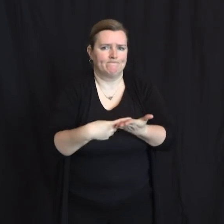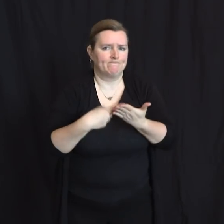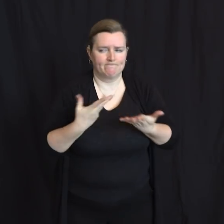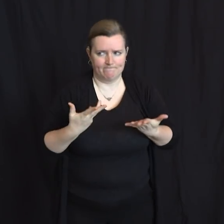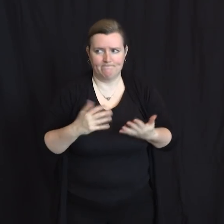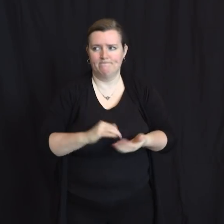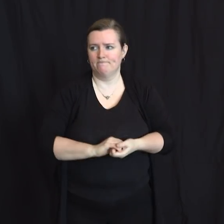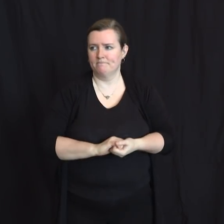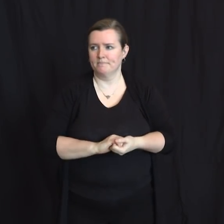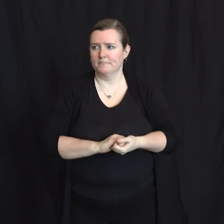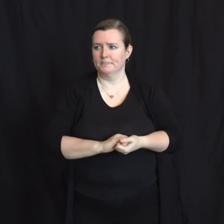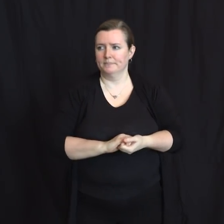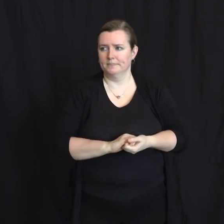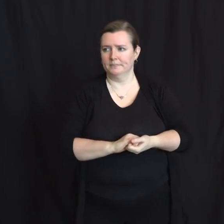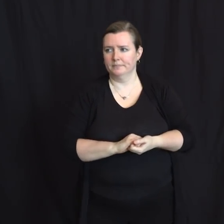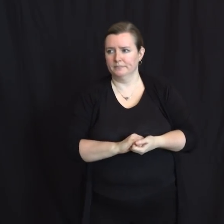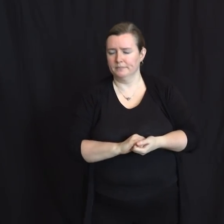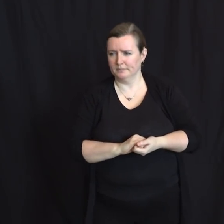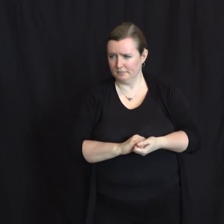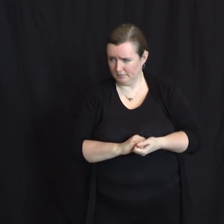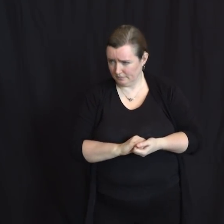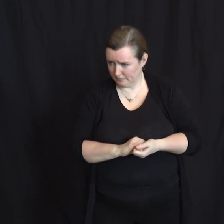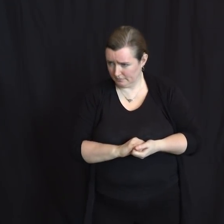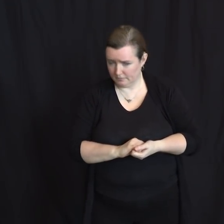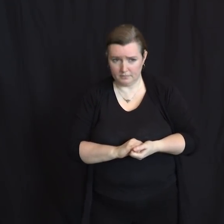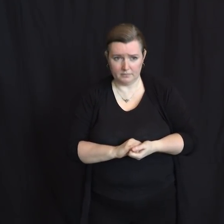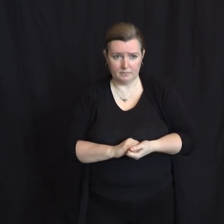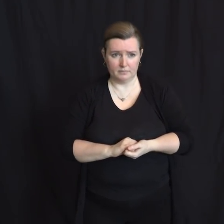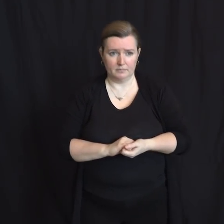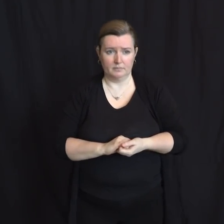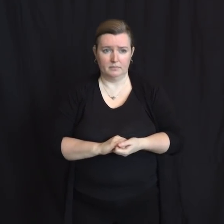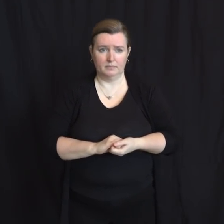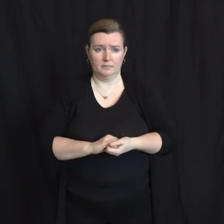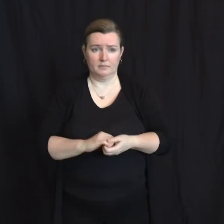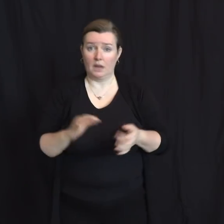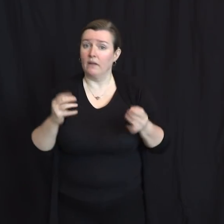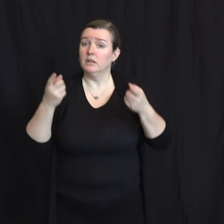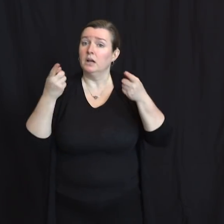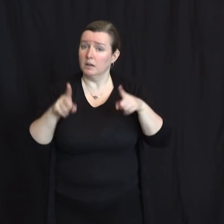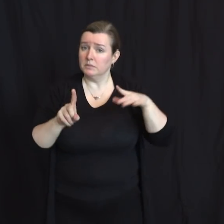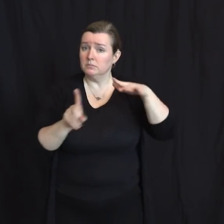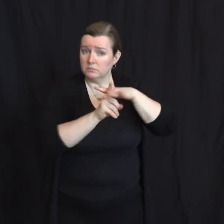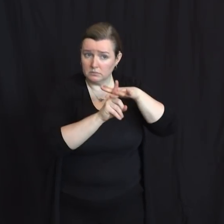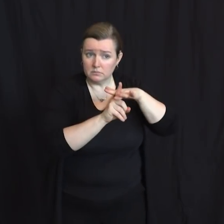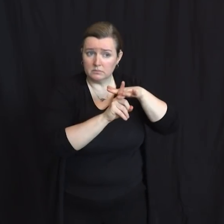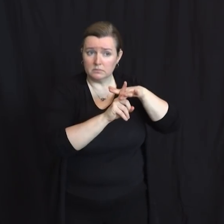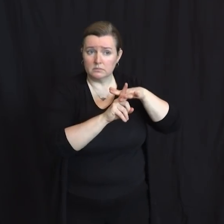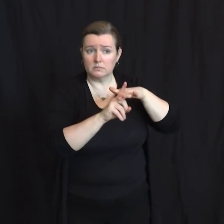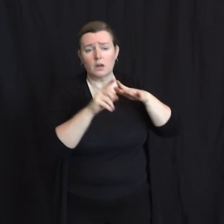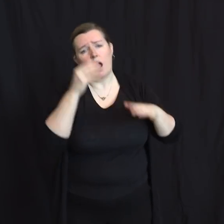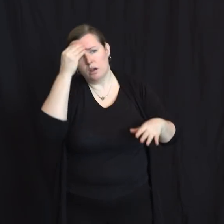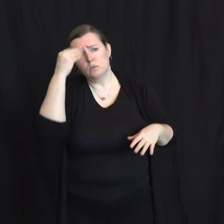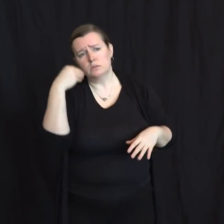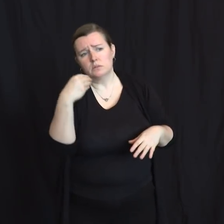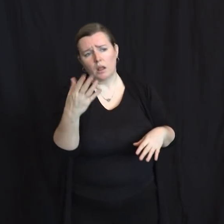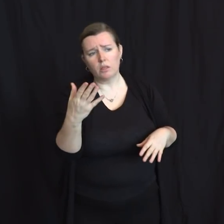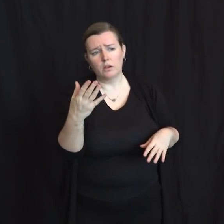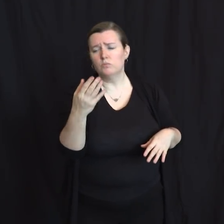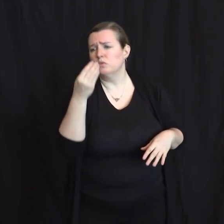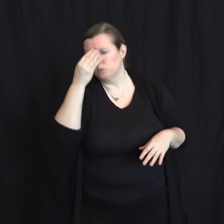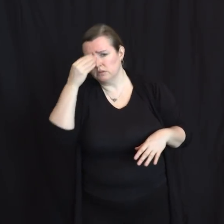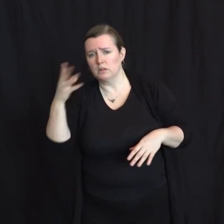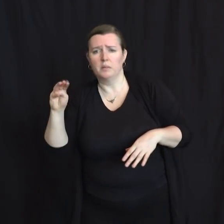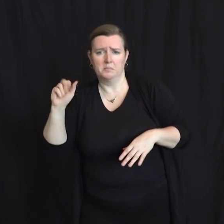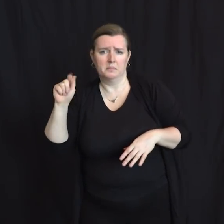Please tell him in absentia, if we do have those conversations, I will put it on my broad shoulders or Matt's to make sure we tell him.